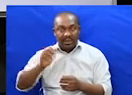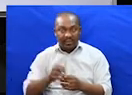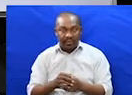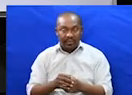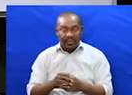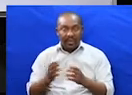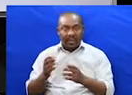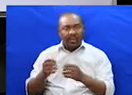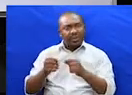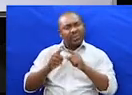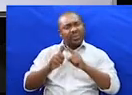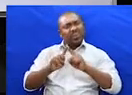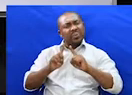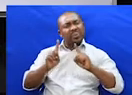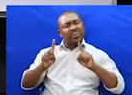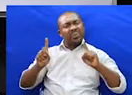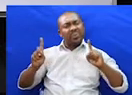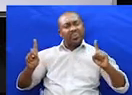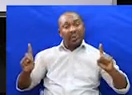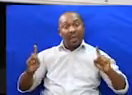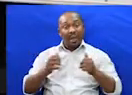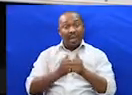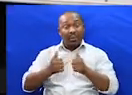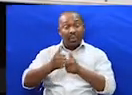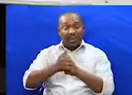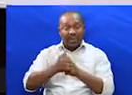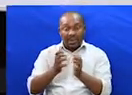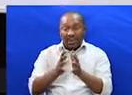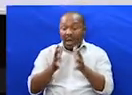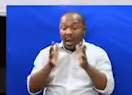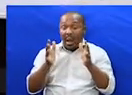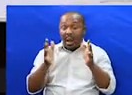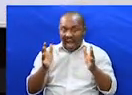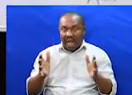students. It represents a large